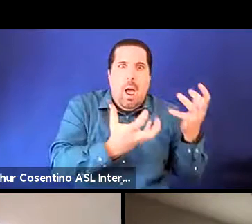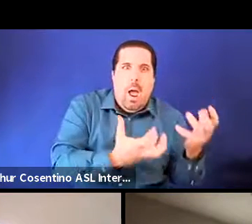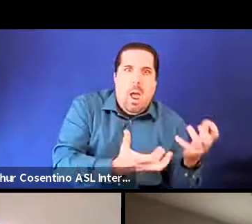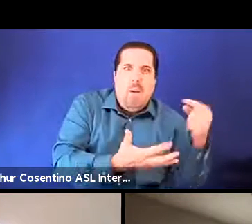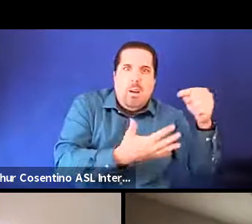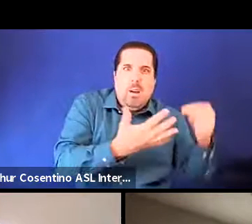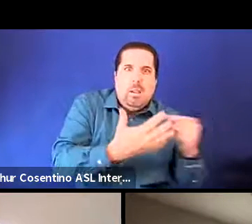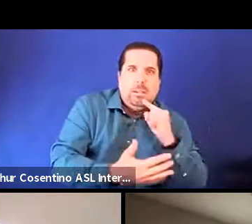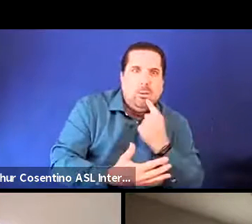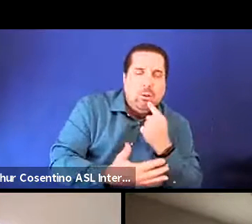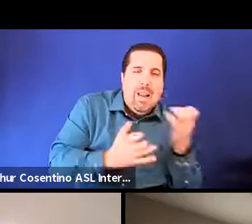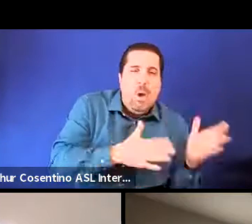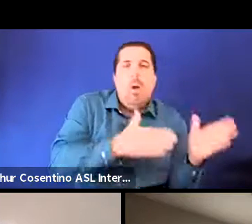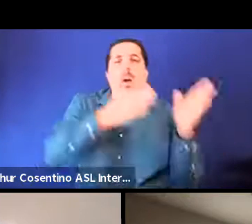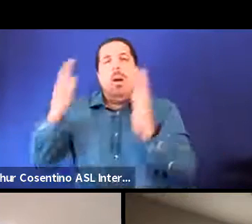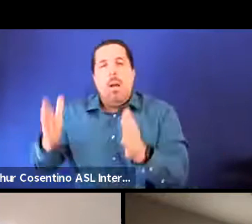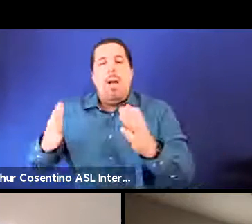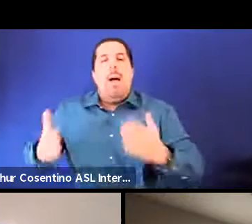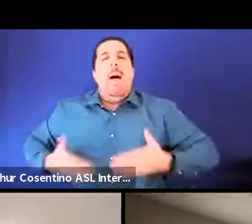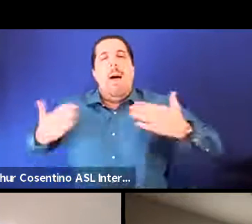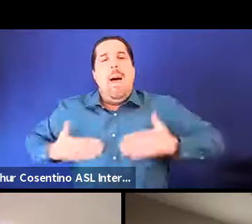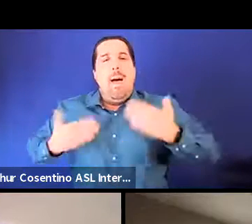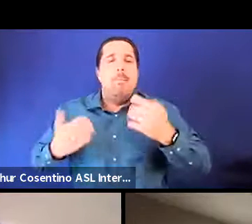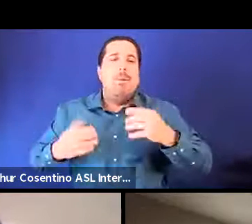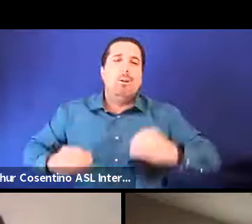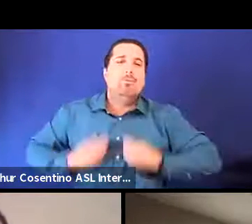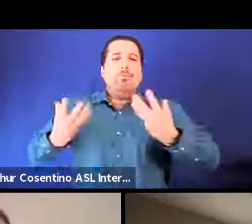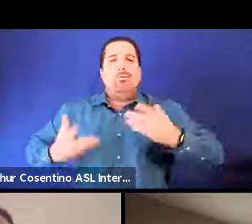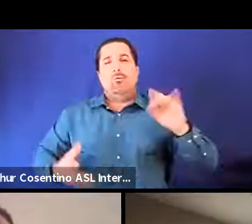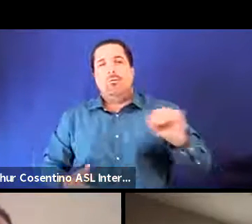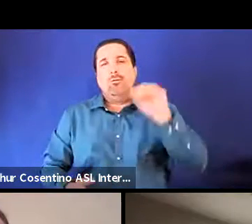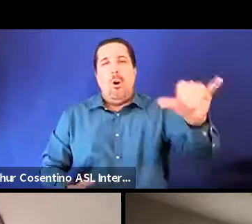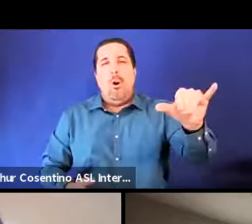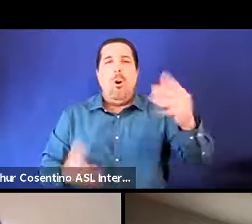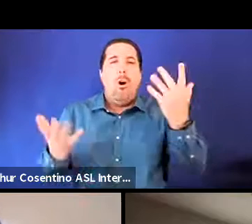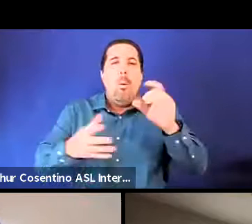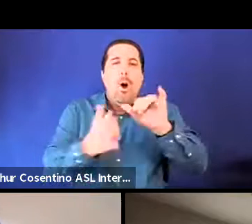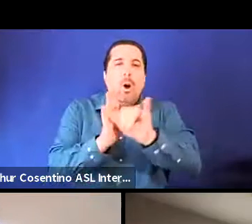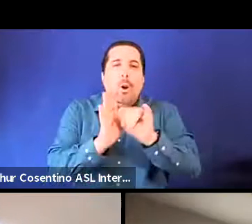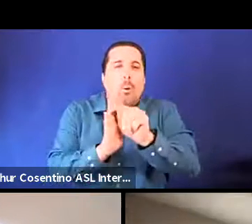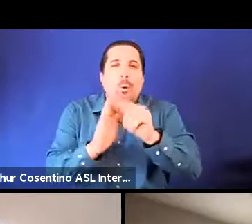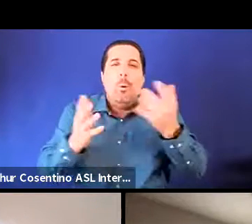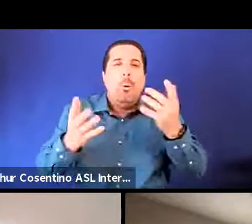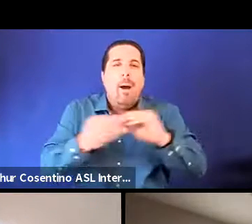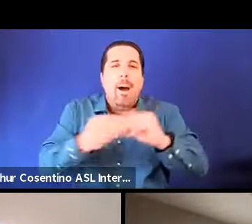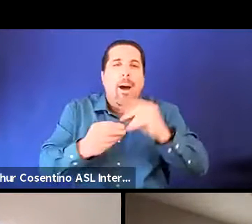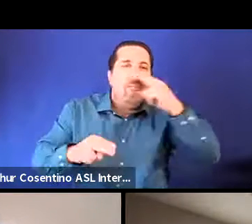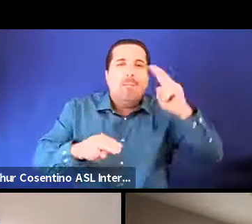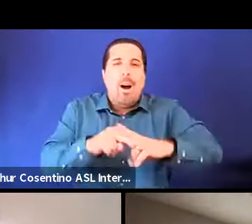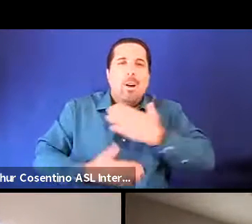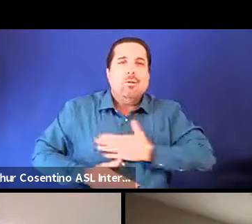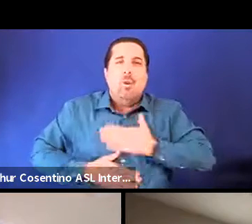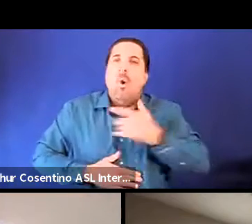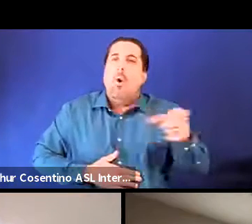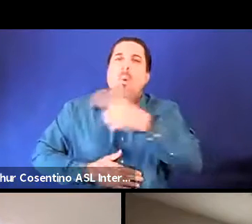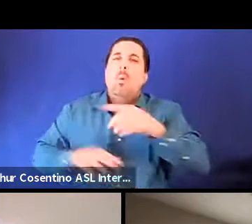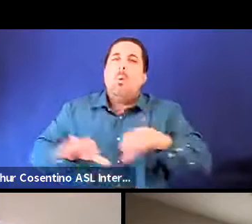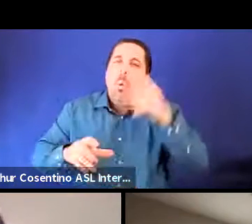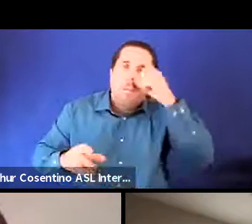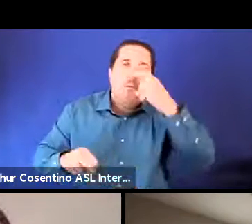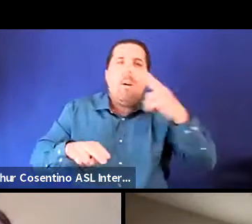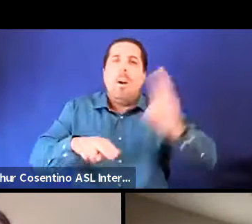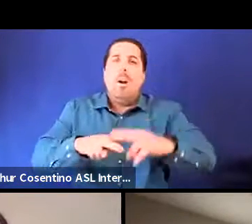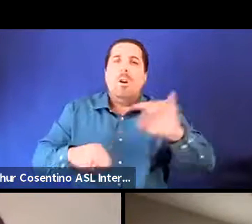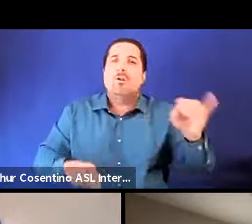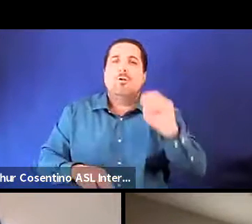are you reading? What television shows are you watching? What trashy YouTube videos? You know, what do you do for joy? And if you could just